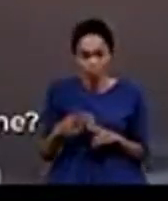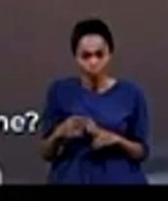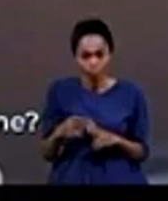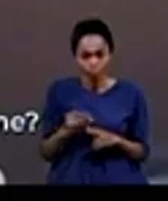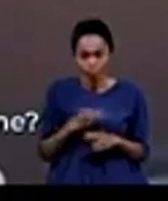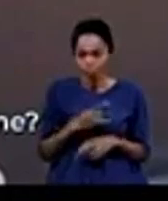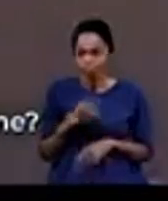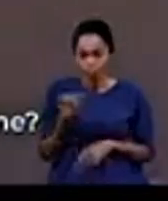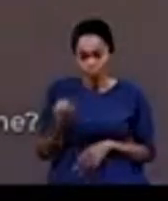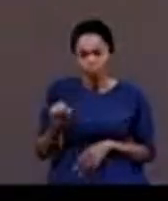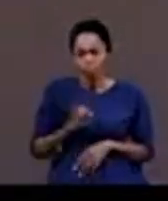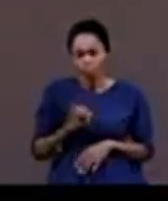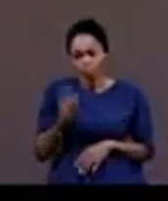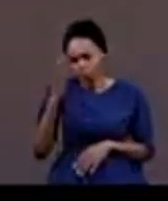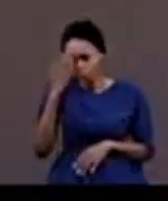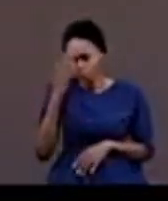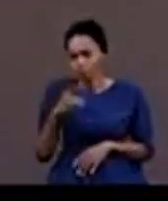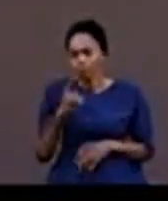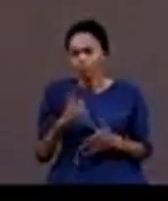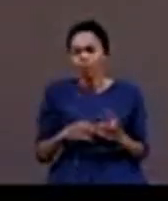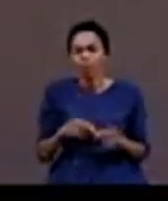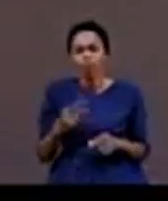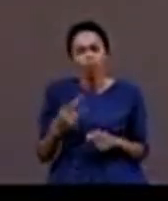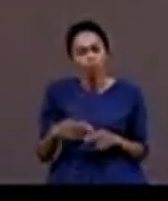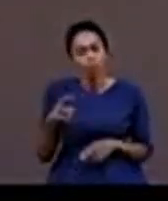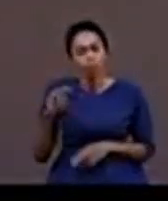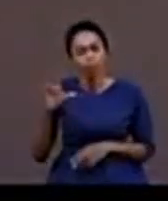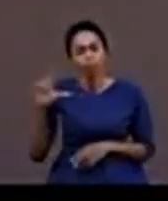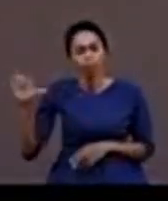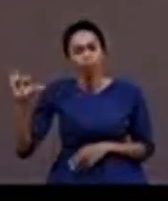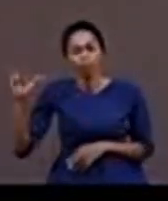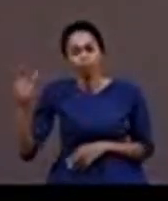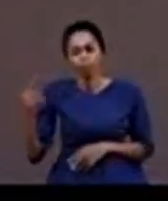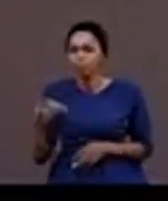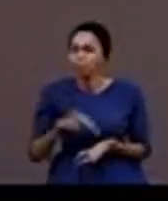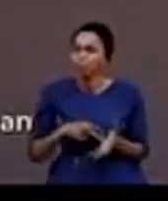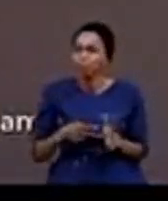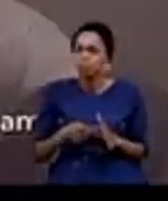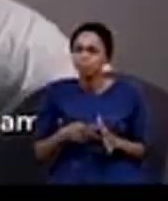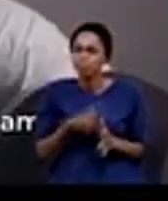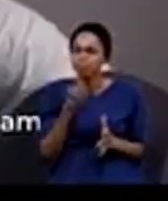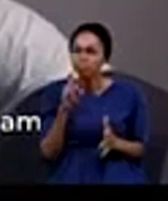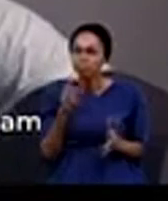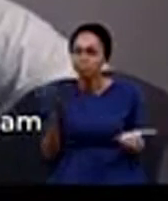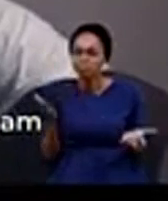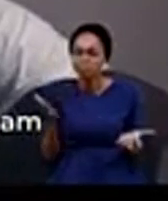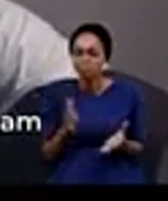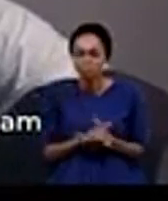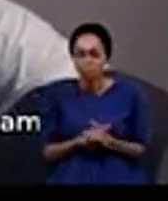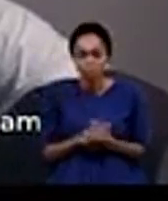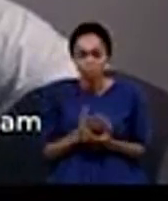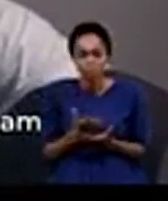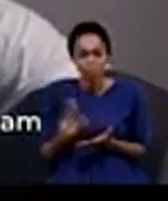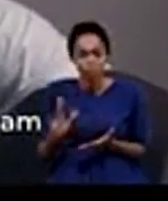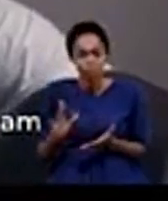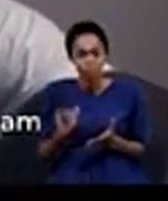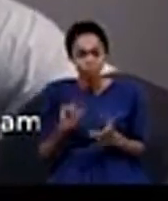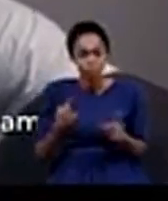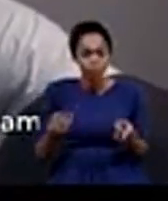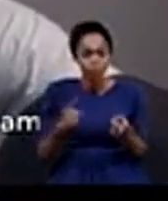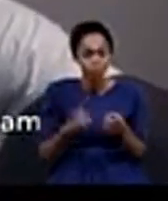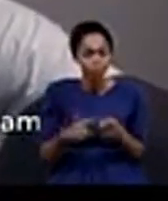course I do. What's your name? I said, William. What does William mean? Somebody went into